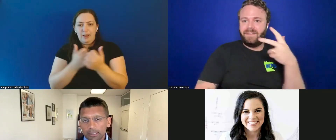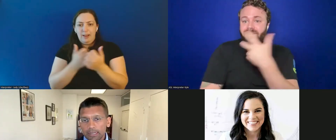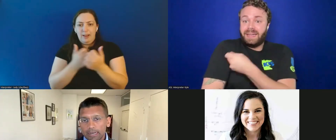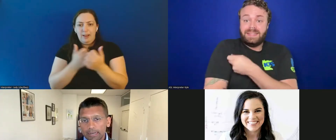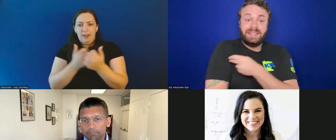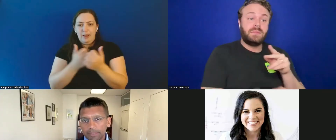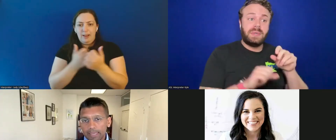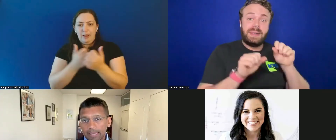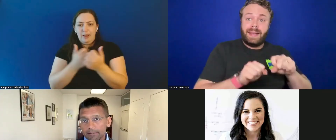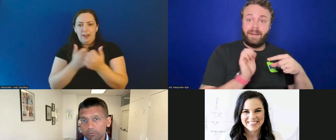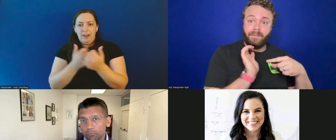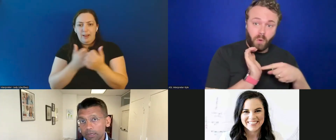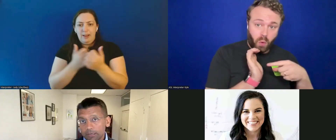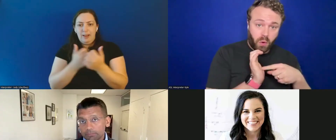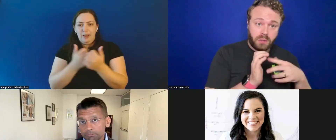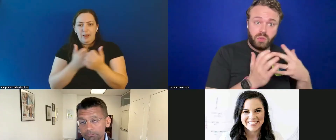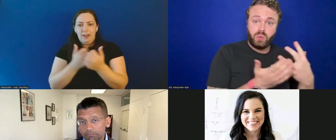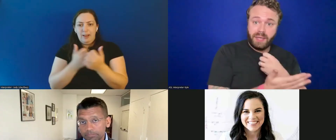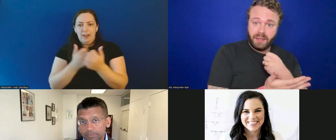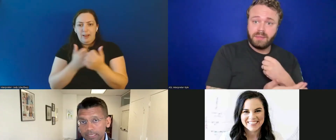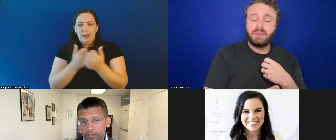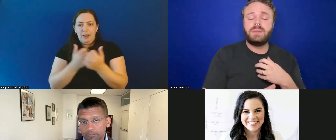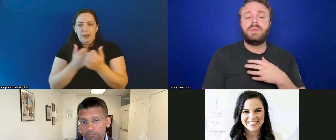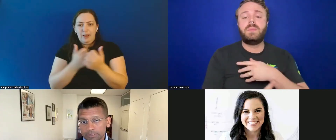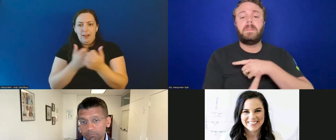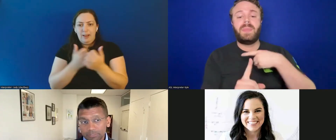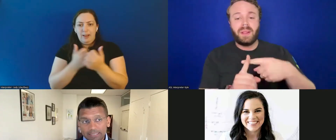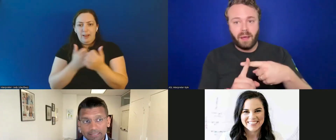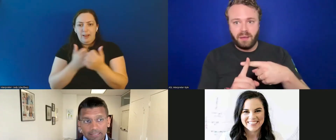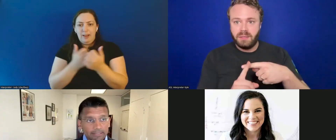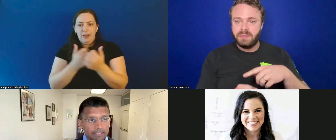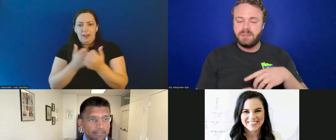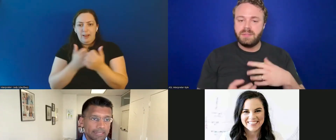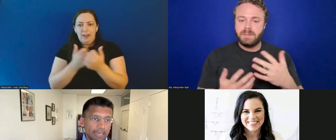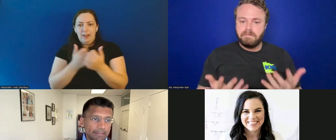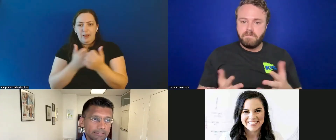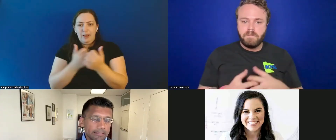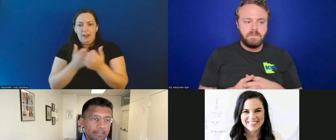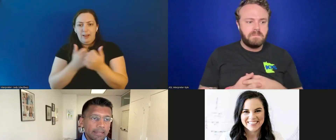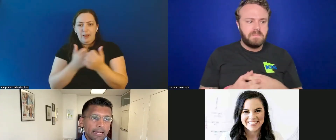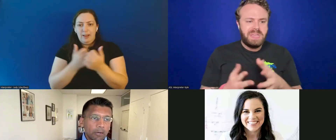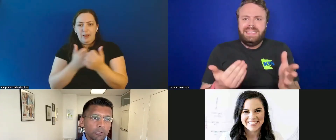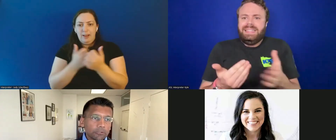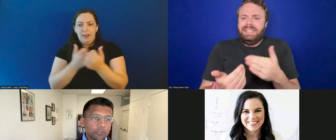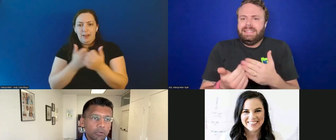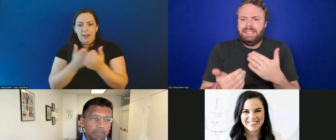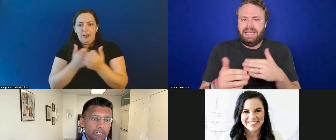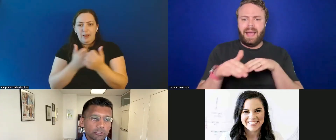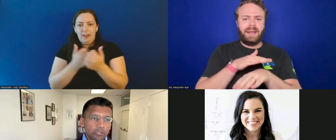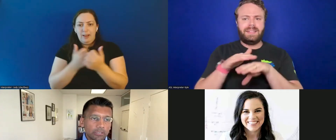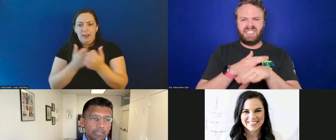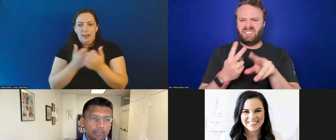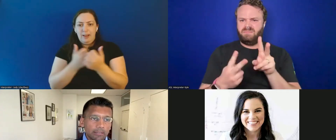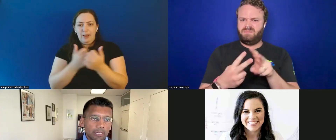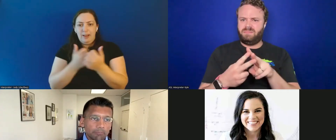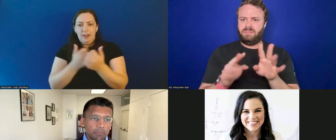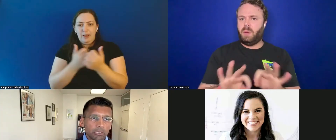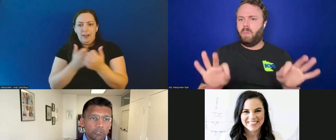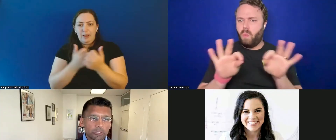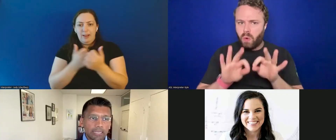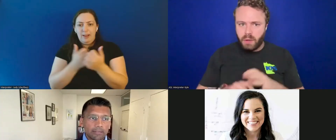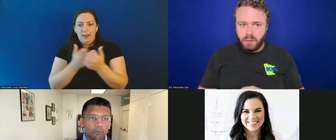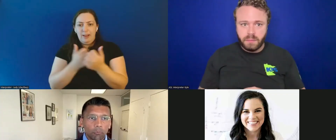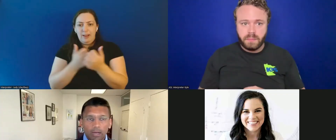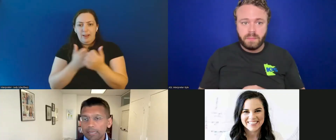affordable and where they're simply easy to get. We also want to make sure that